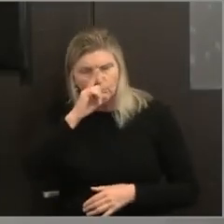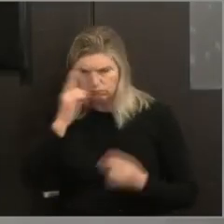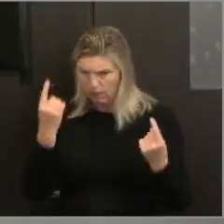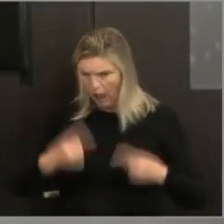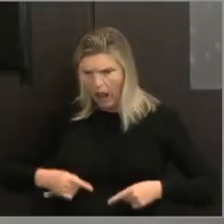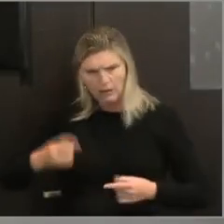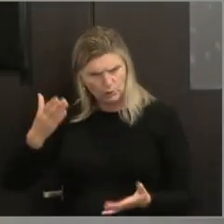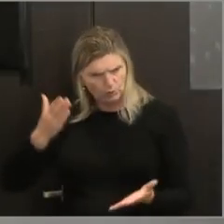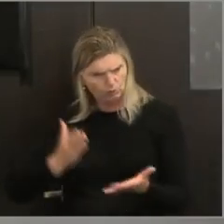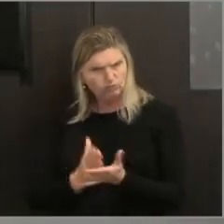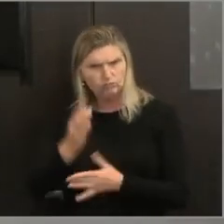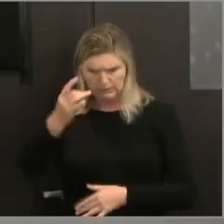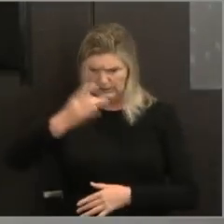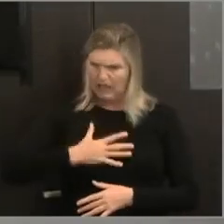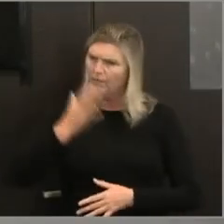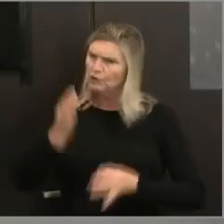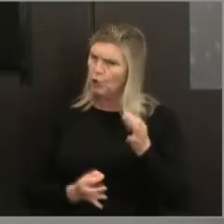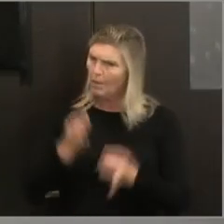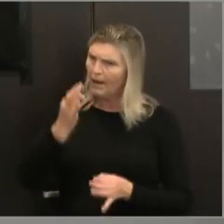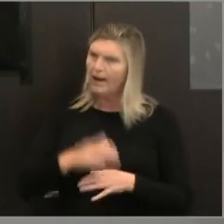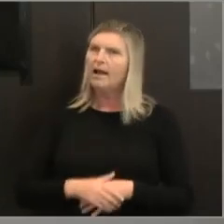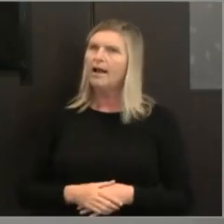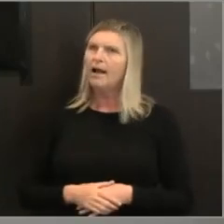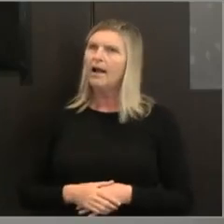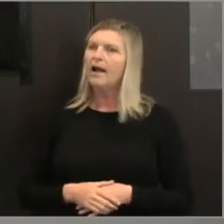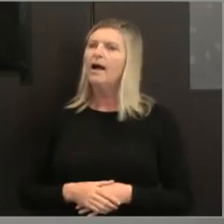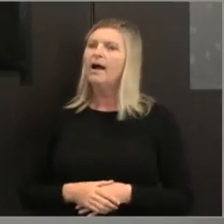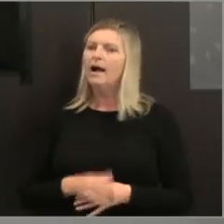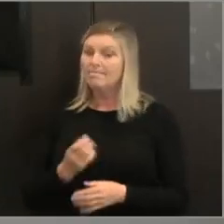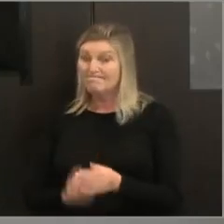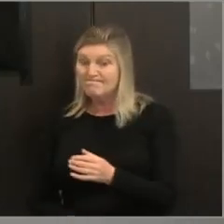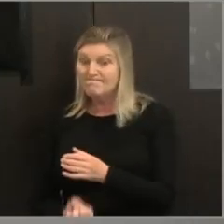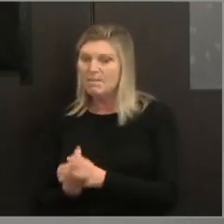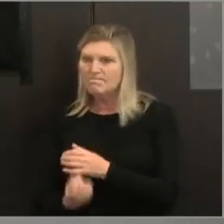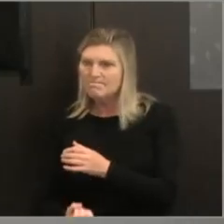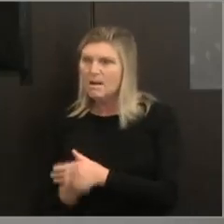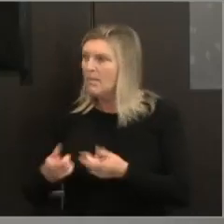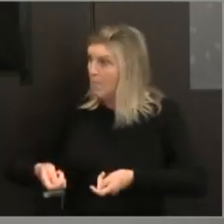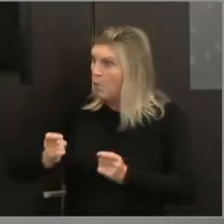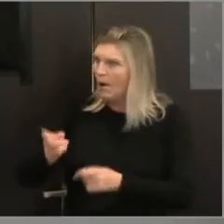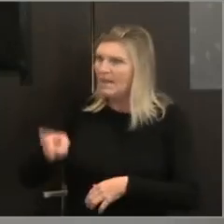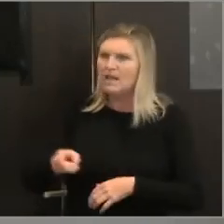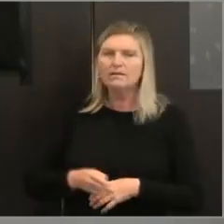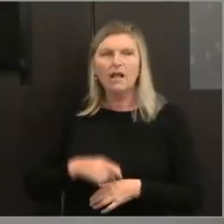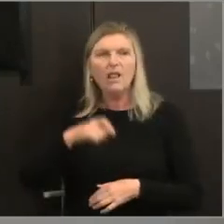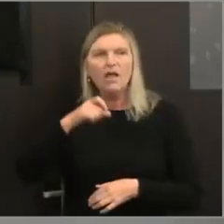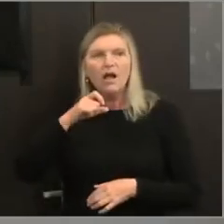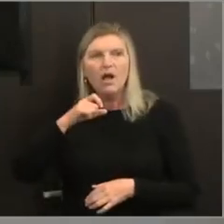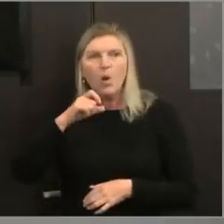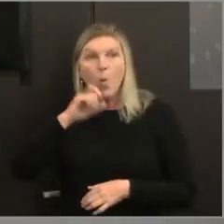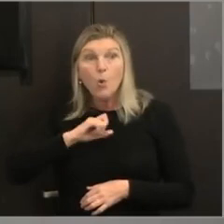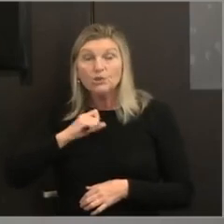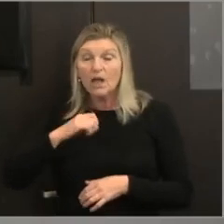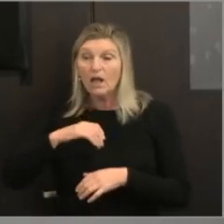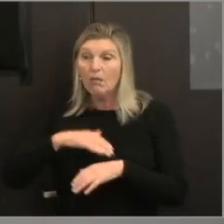entitled to self-determination, they resurfaced the blue water thesis. And when